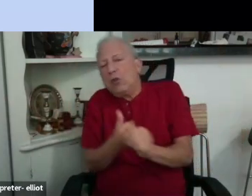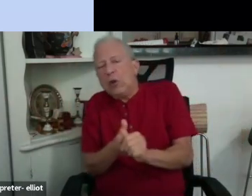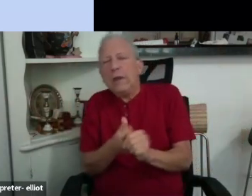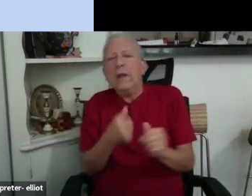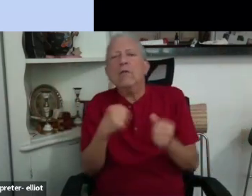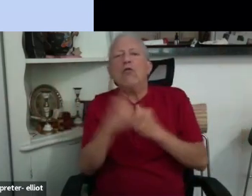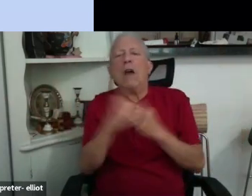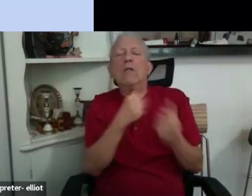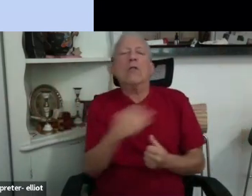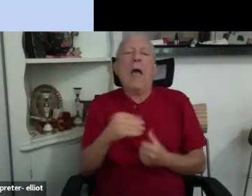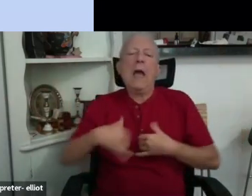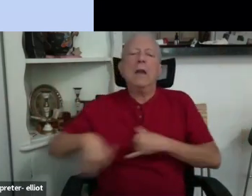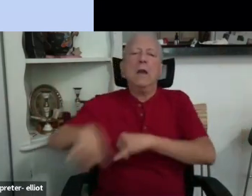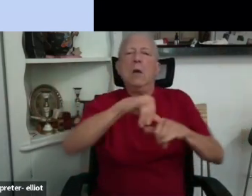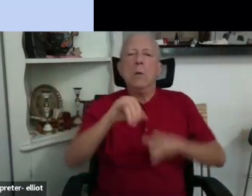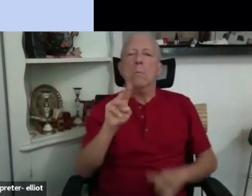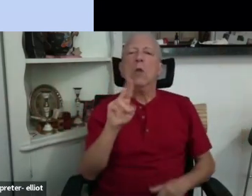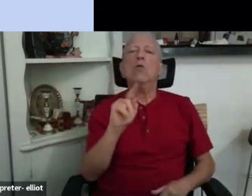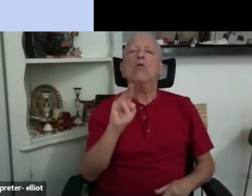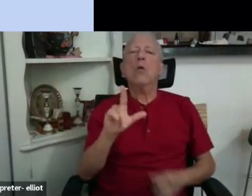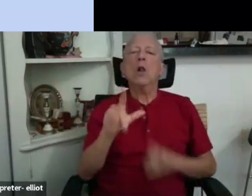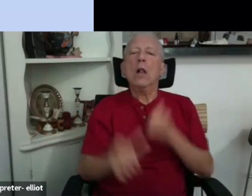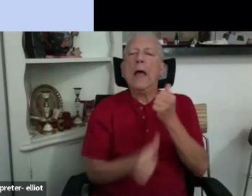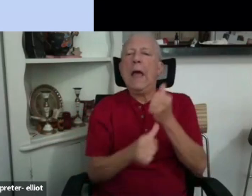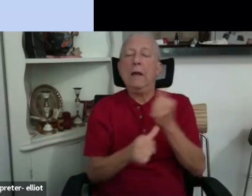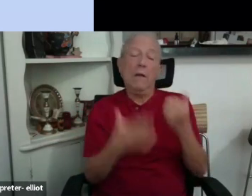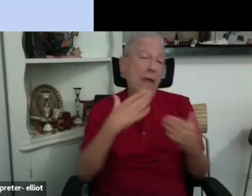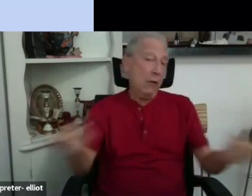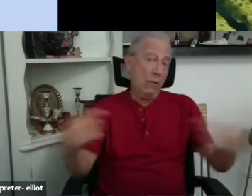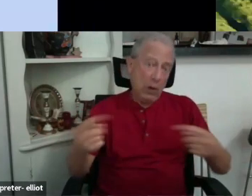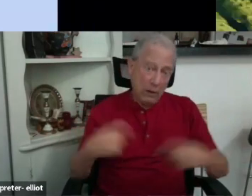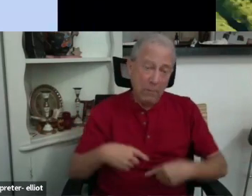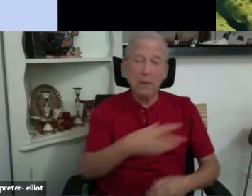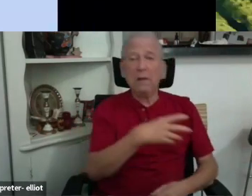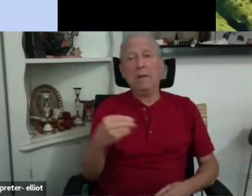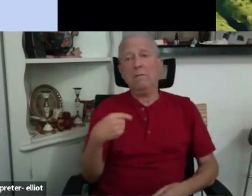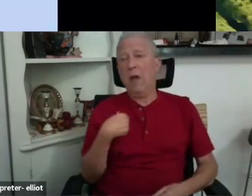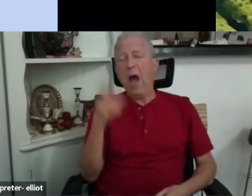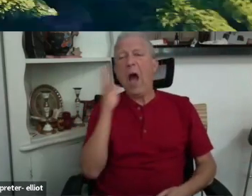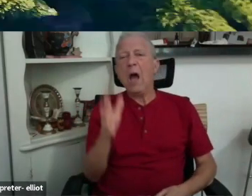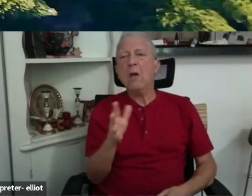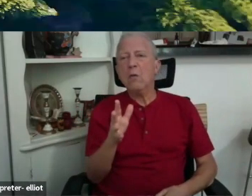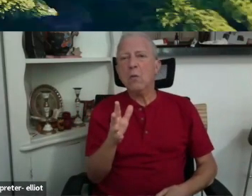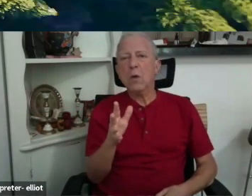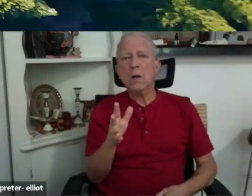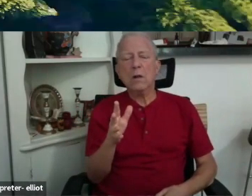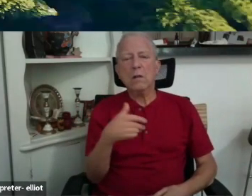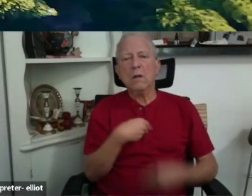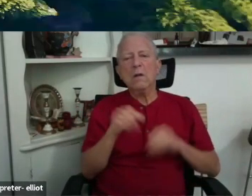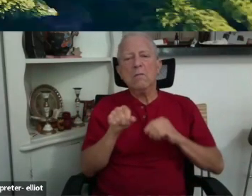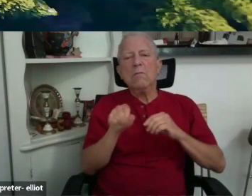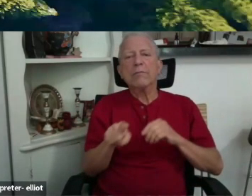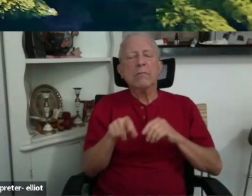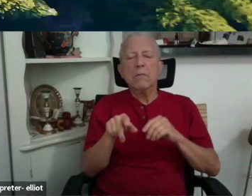so much for attending. And throughout the presentation, I'll be including a link to the